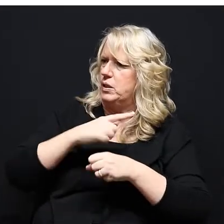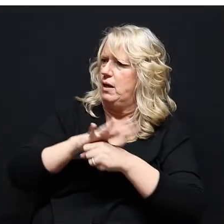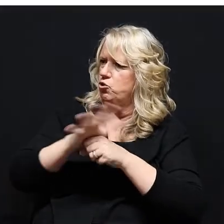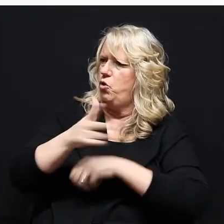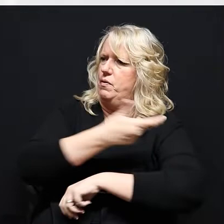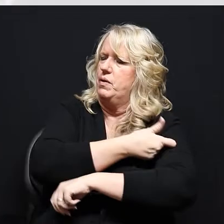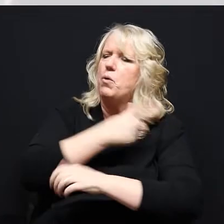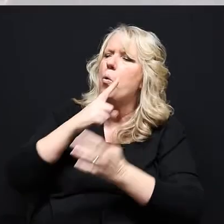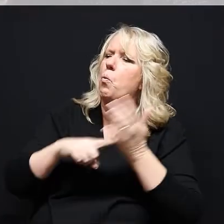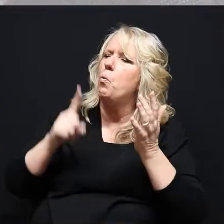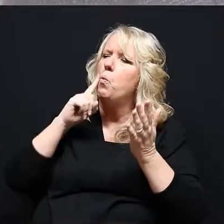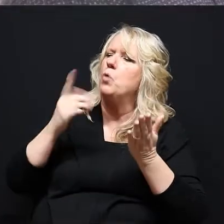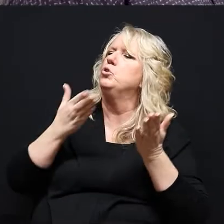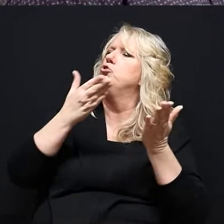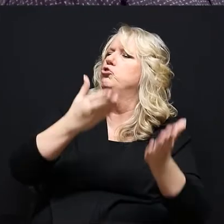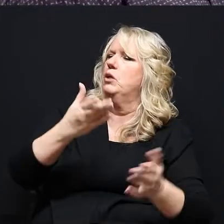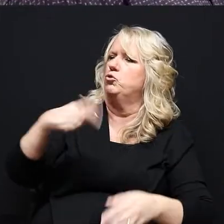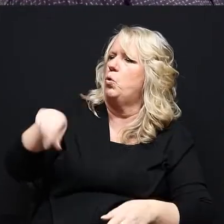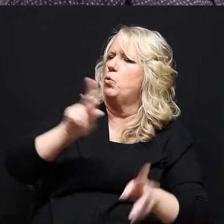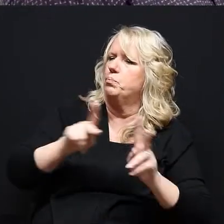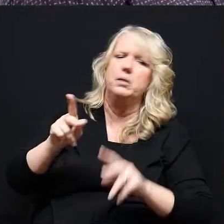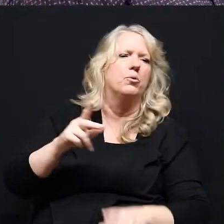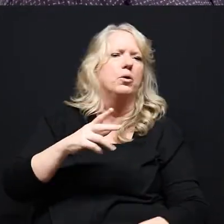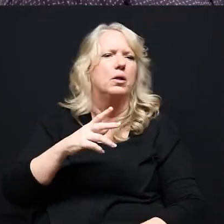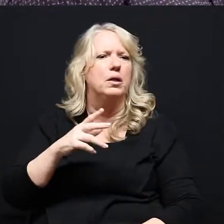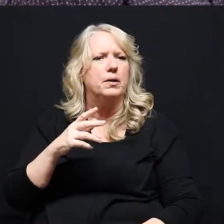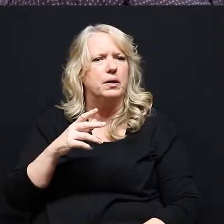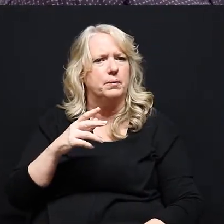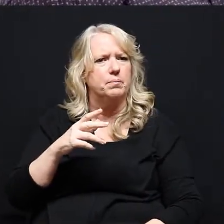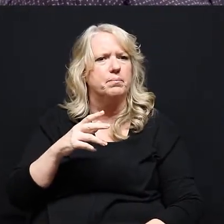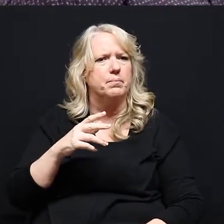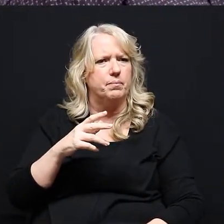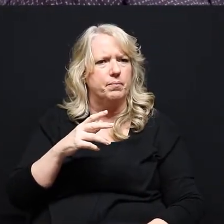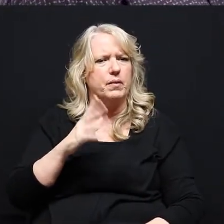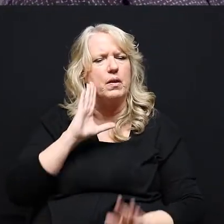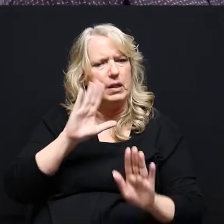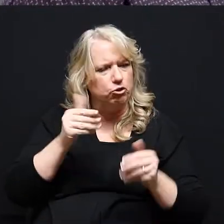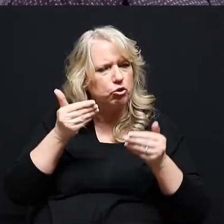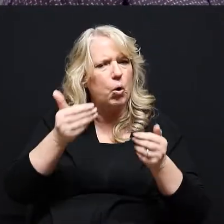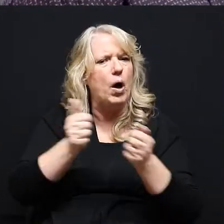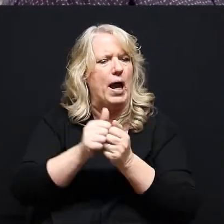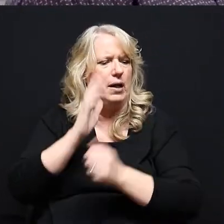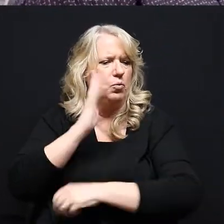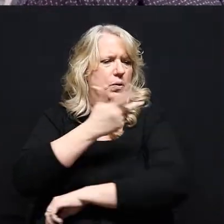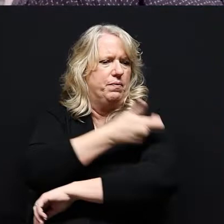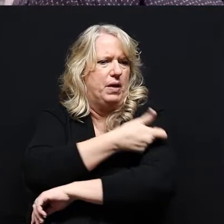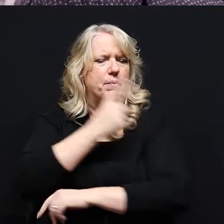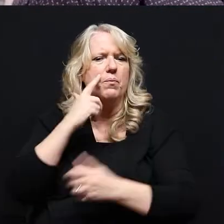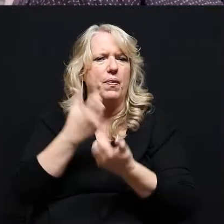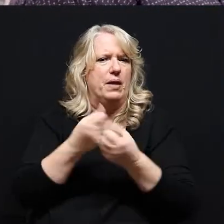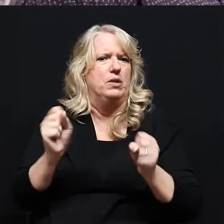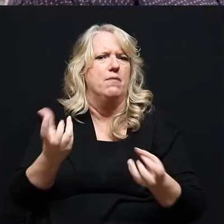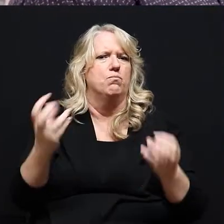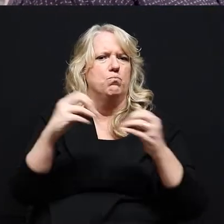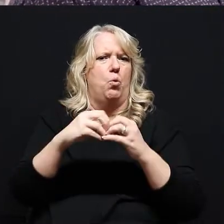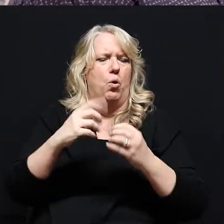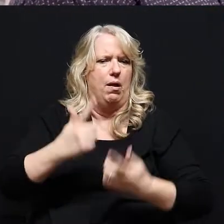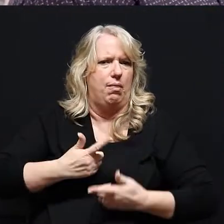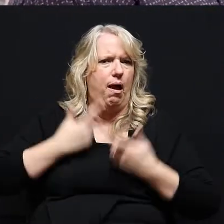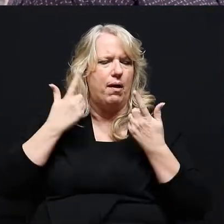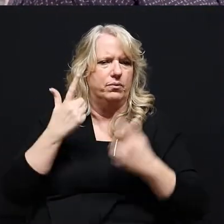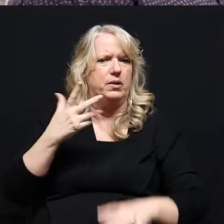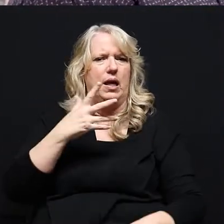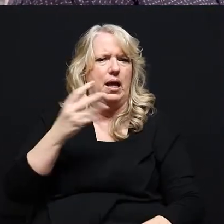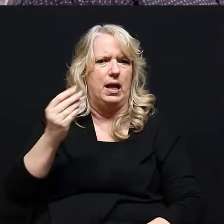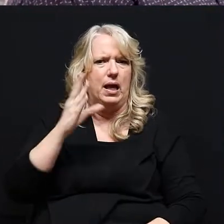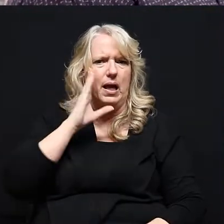What would you tell those people? That they should put a vaccine on because they will save more lives and they will